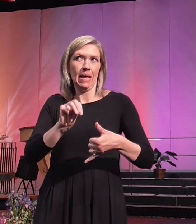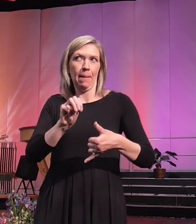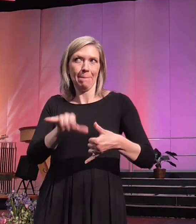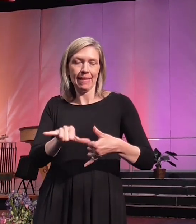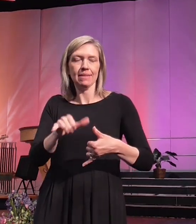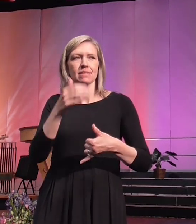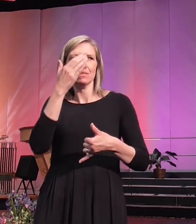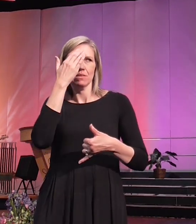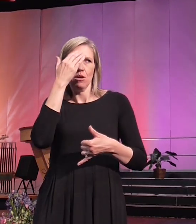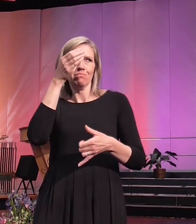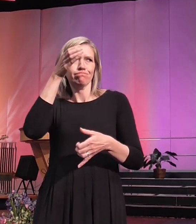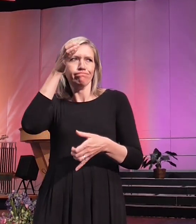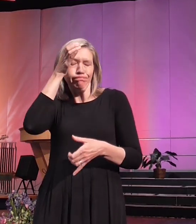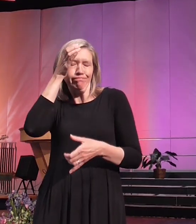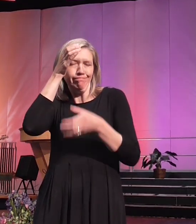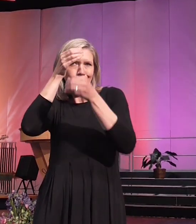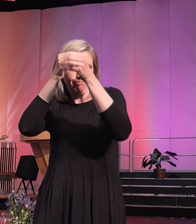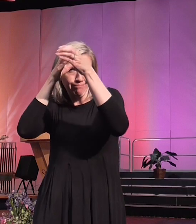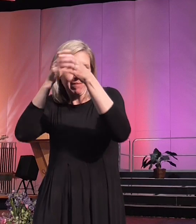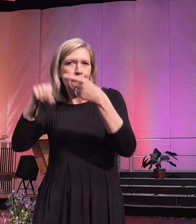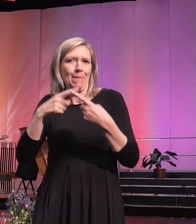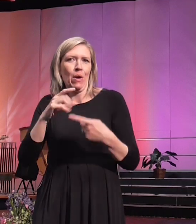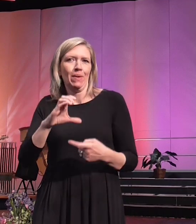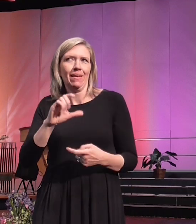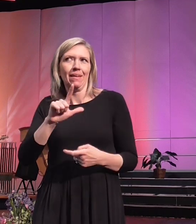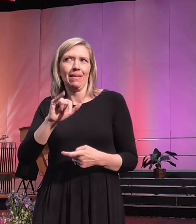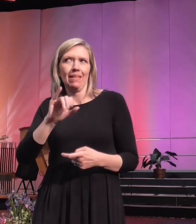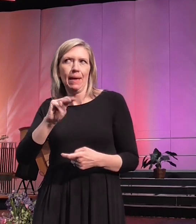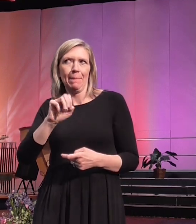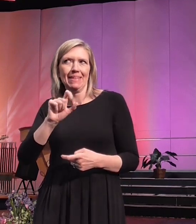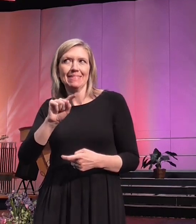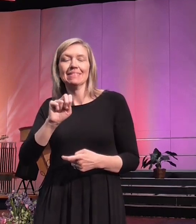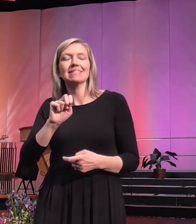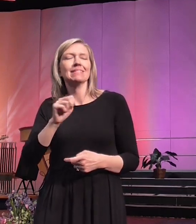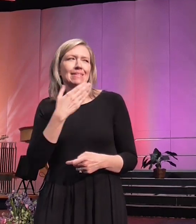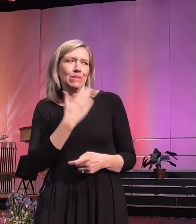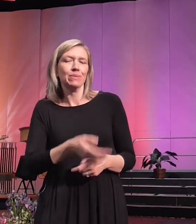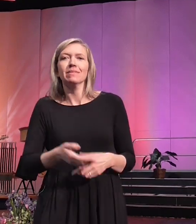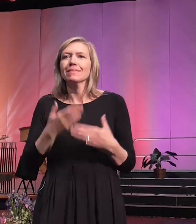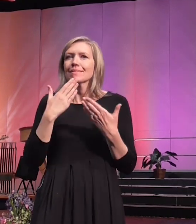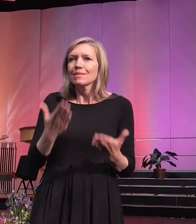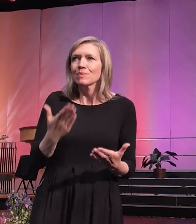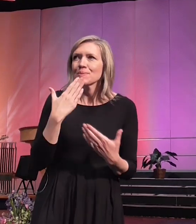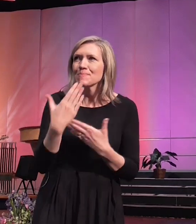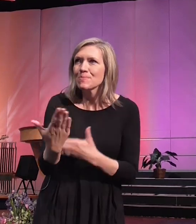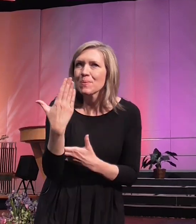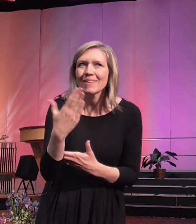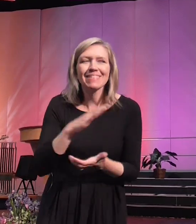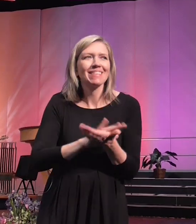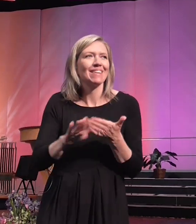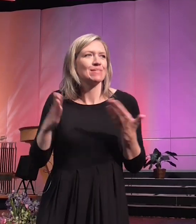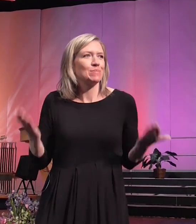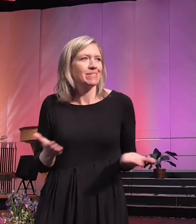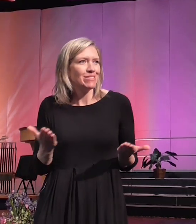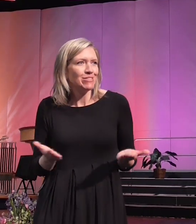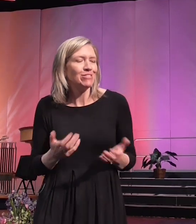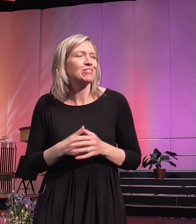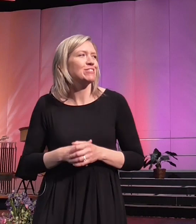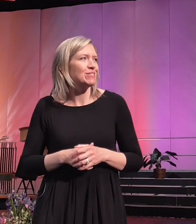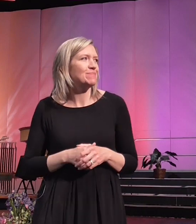little bit about climate. So say hello, buddy. Thank you so much, Barry. Good morning, everyone. It's nice to be here.